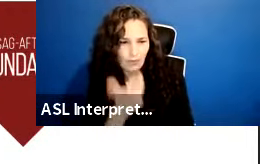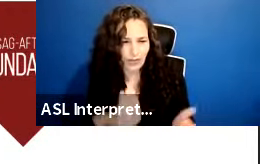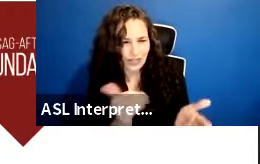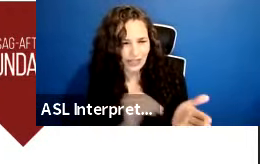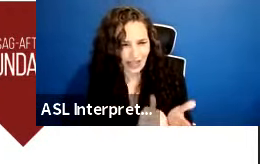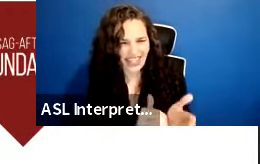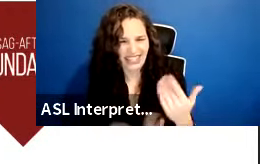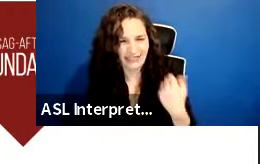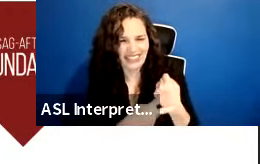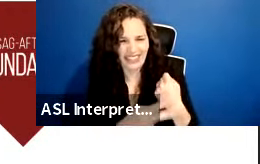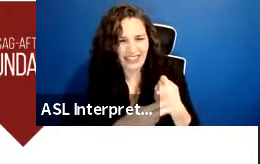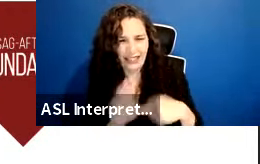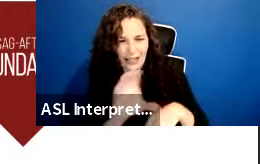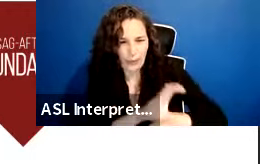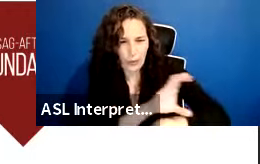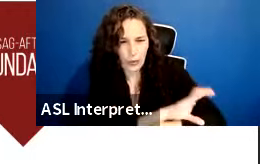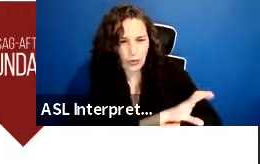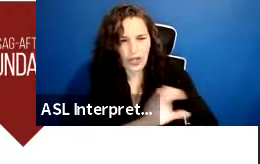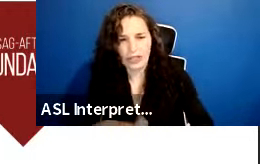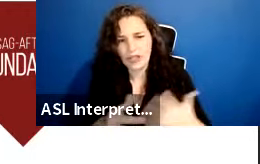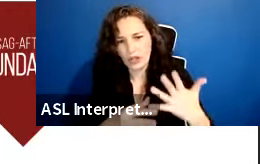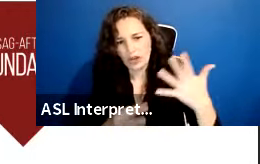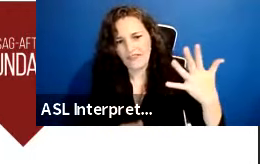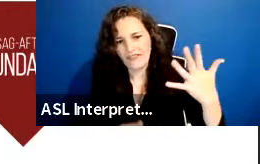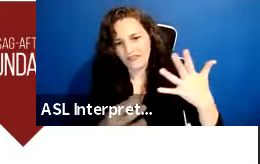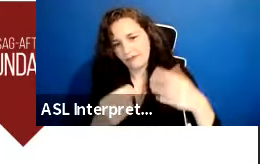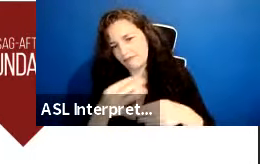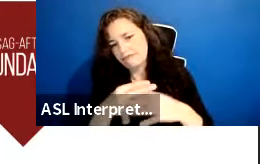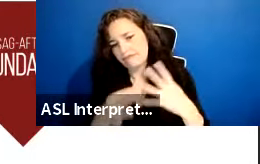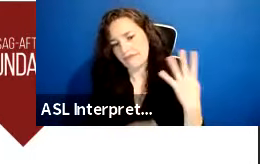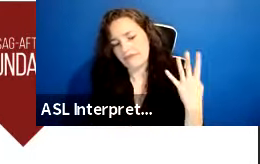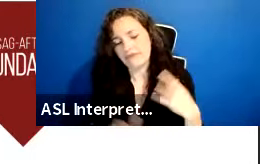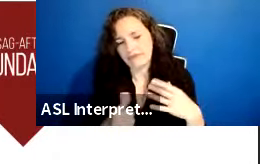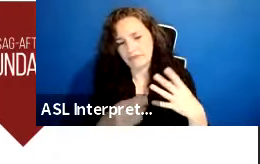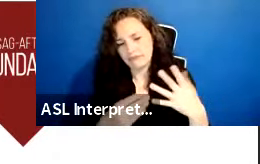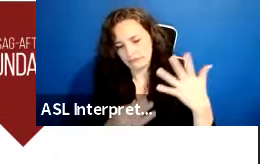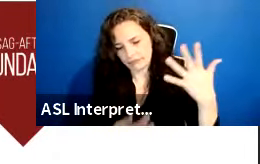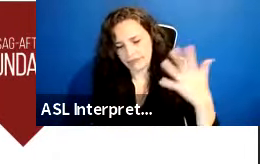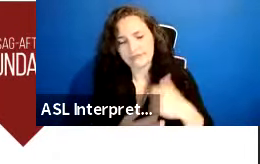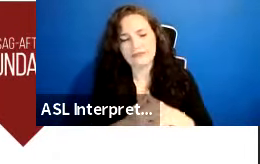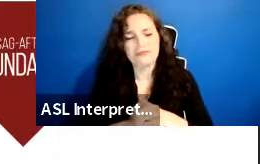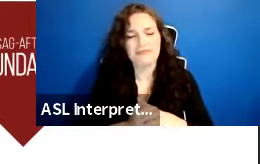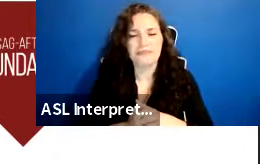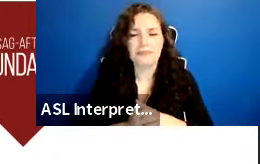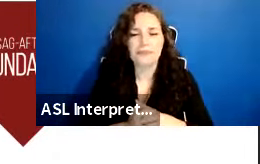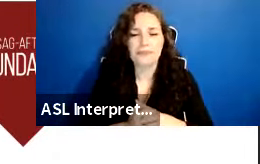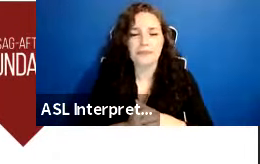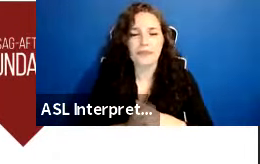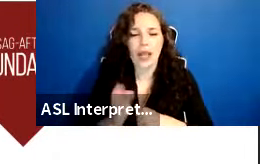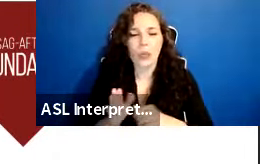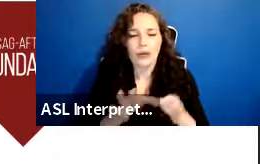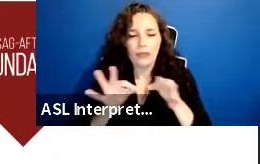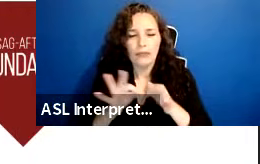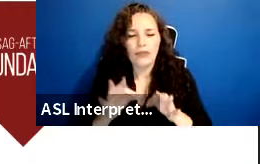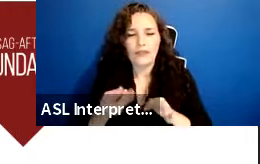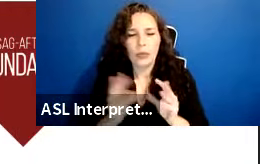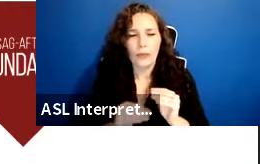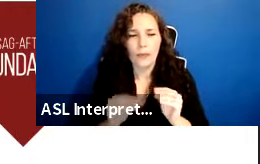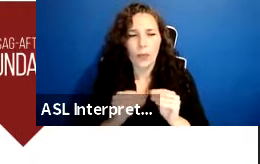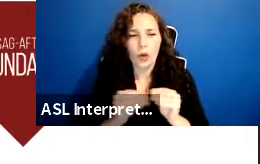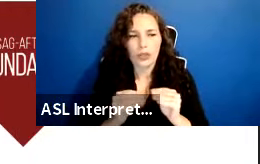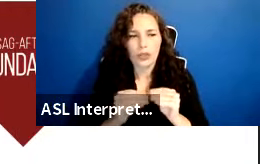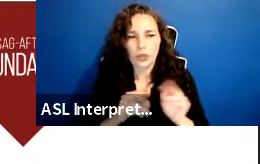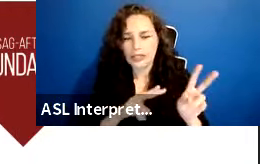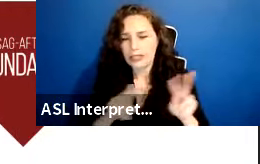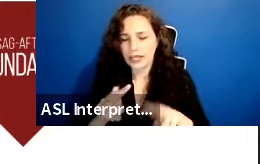And there are other features as well. Let me just take you through a couple of those just to show you what that looks like on the websites. And